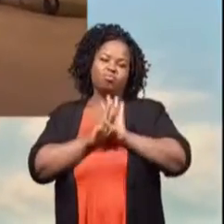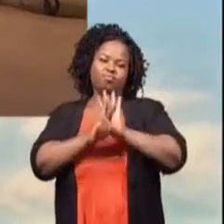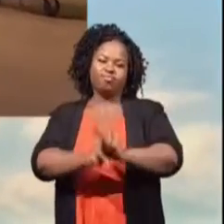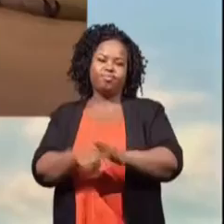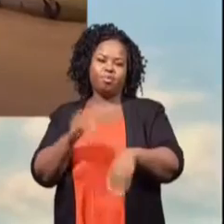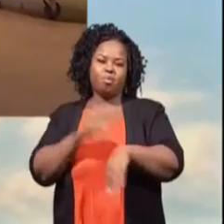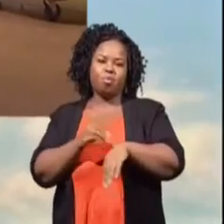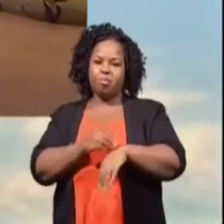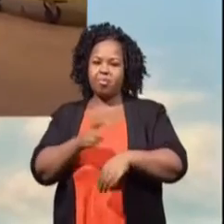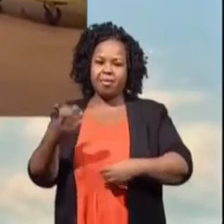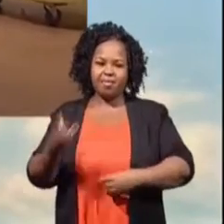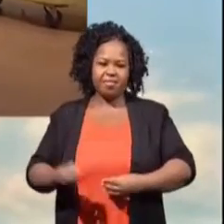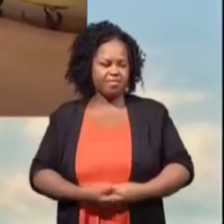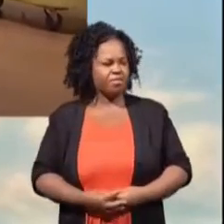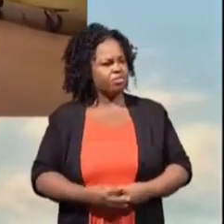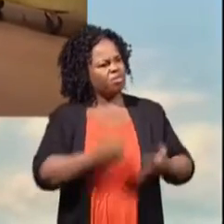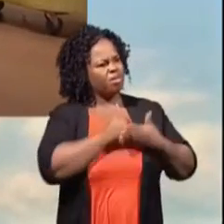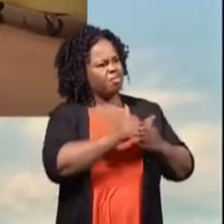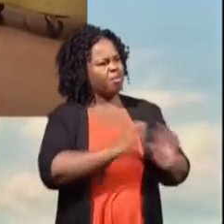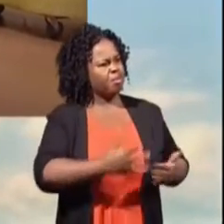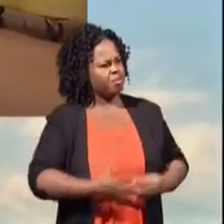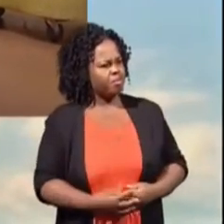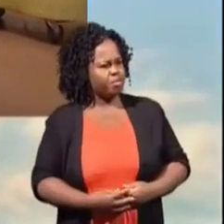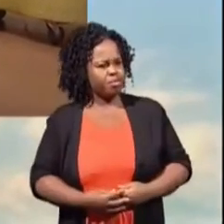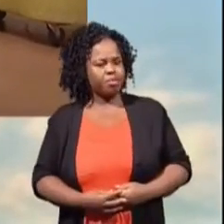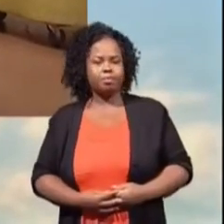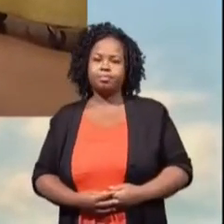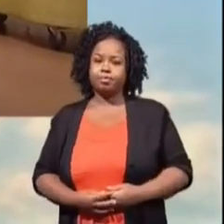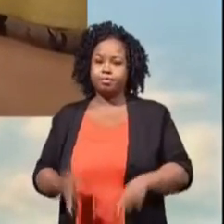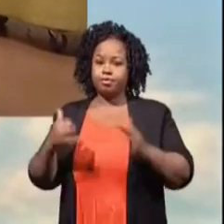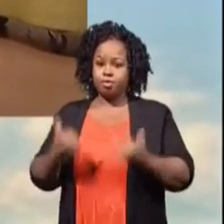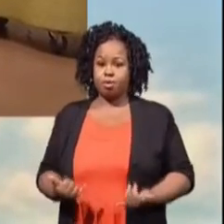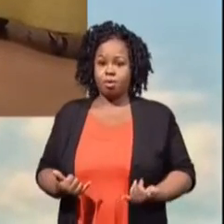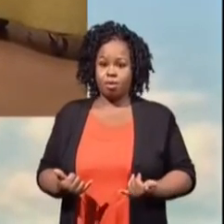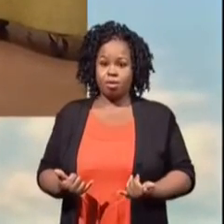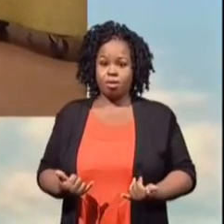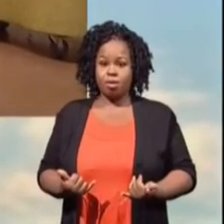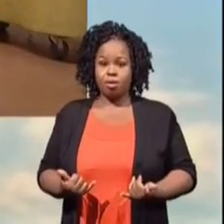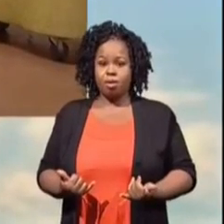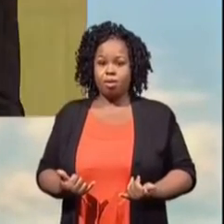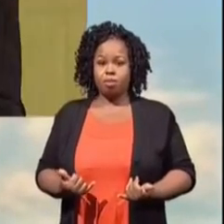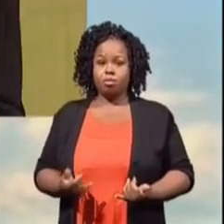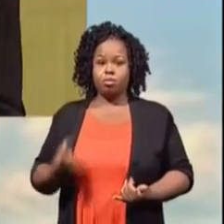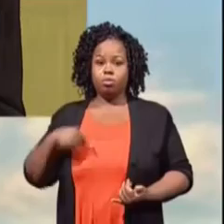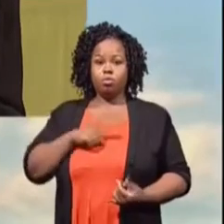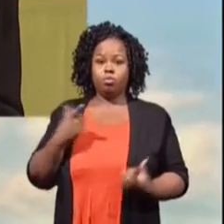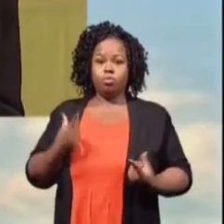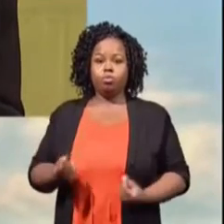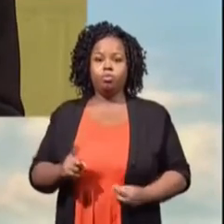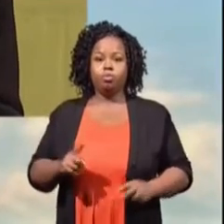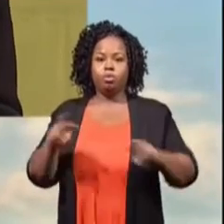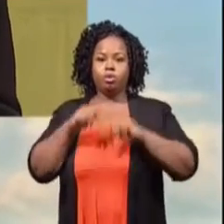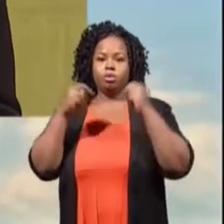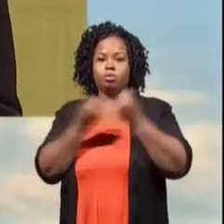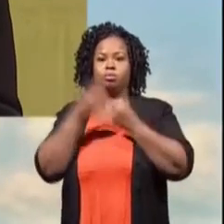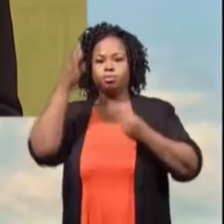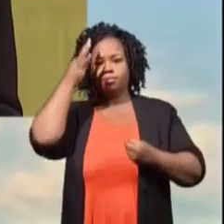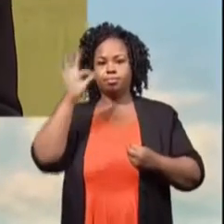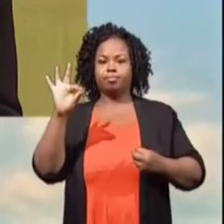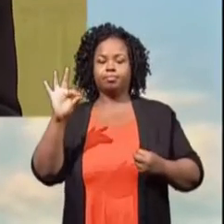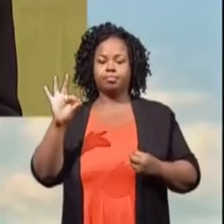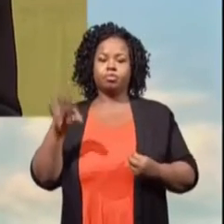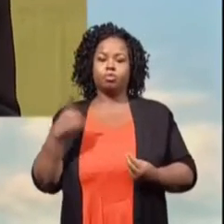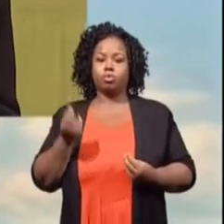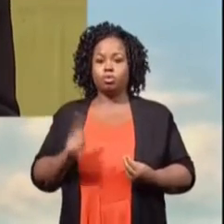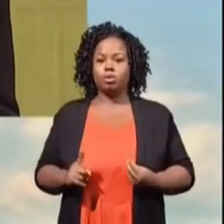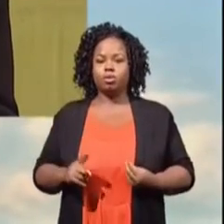ama problems abanawo liba thusa jongo mistress bona owa manje currently into esime kuyo with the national government